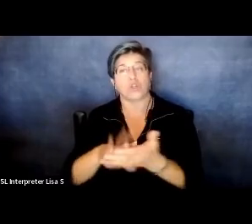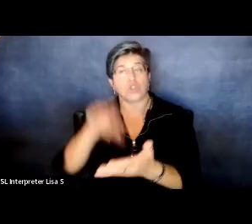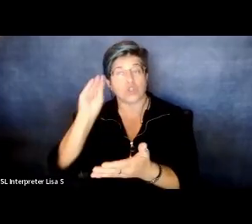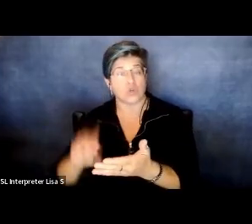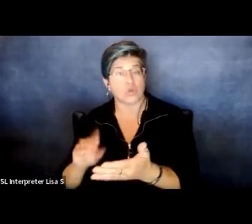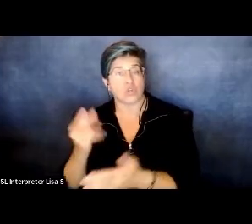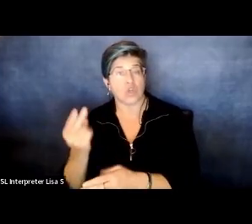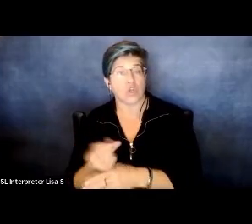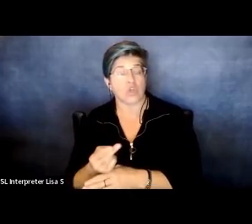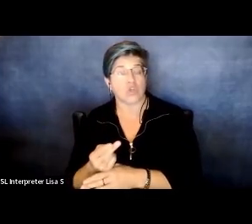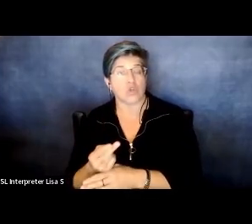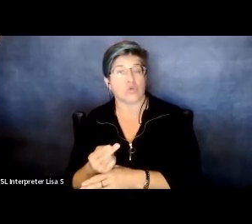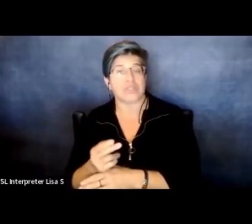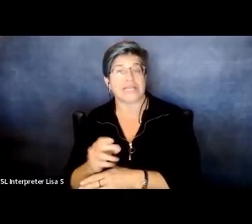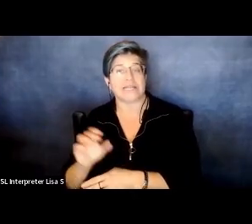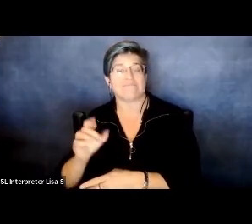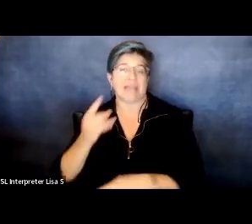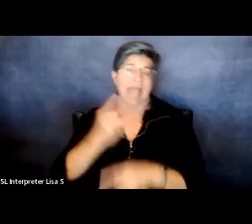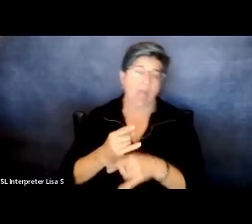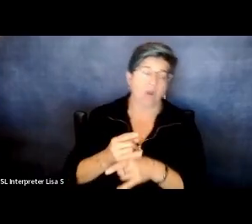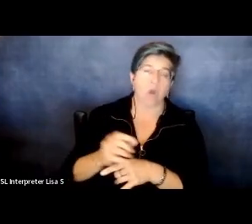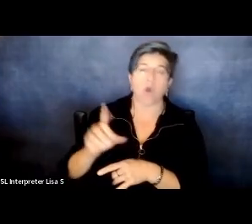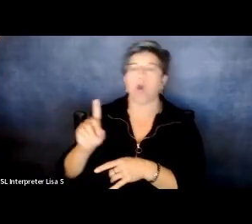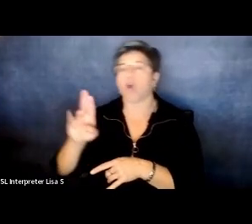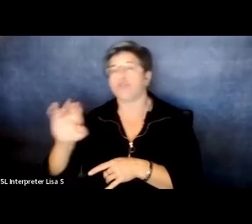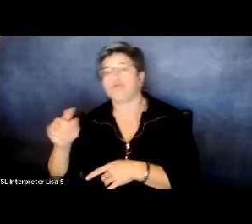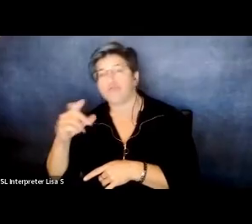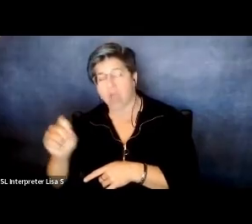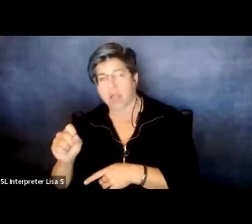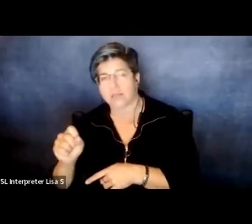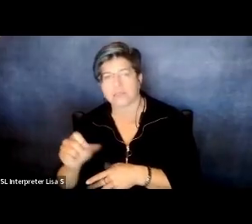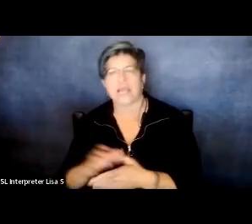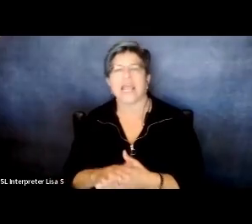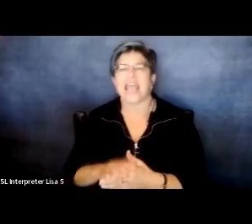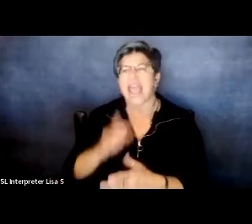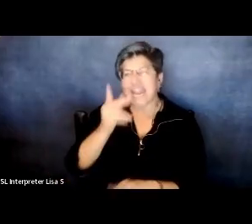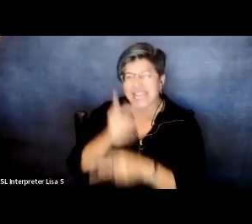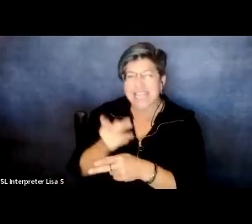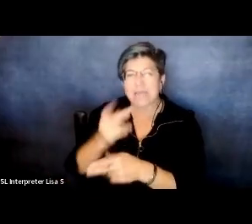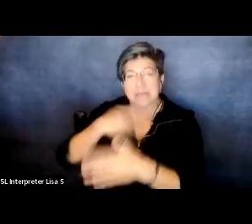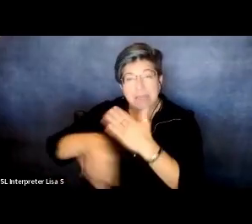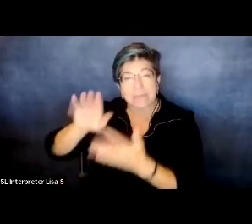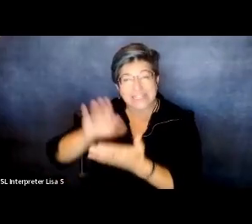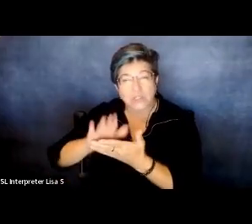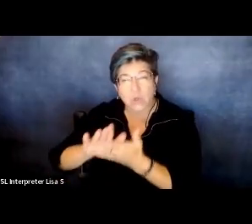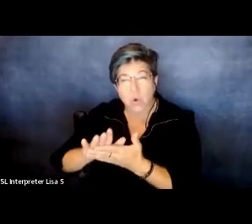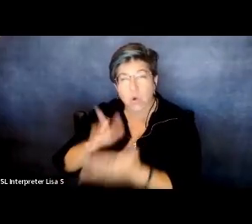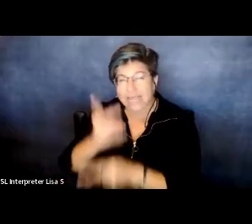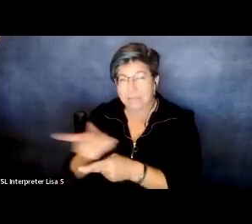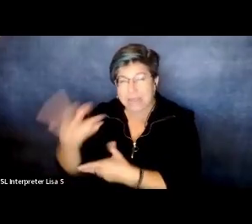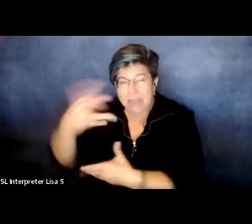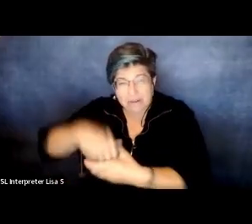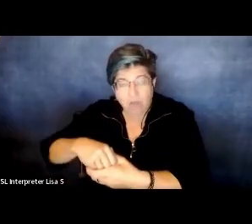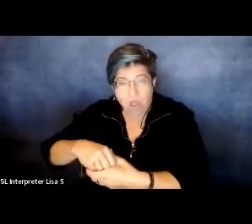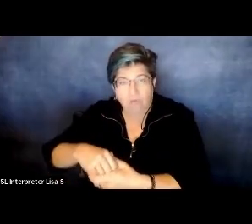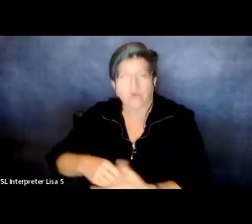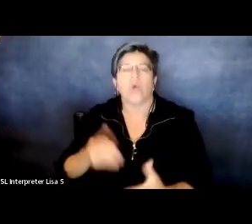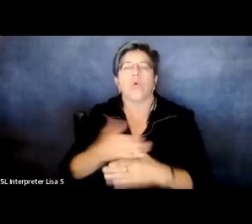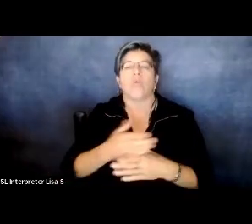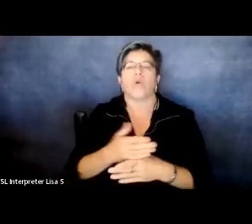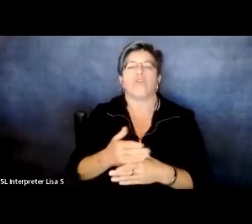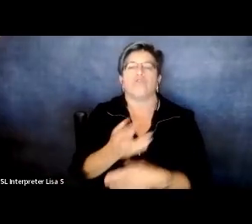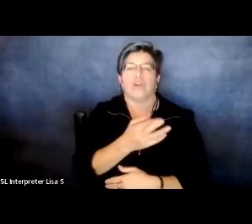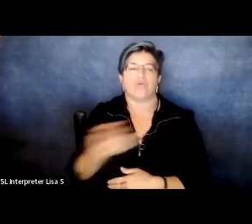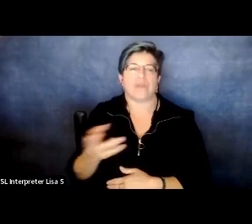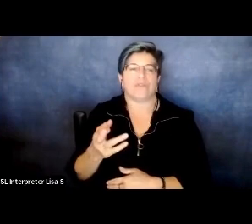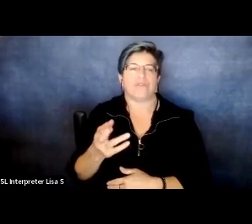using substances, particularly around keeping them in school and engaged, we're going to share some resources both on screening, brief